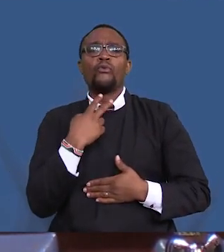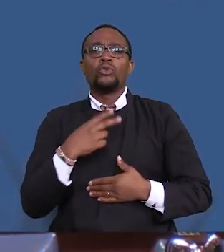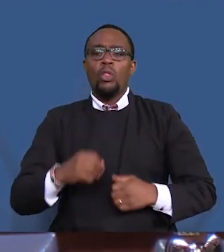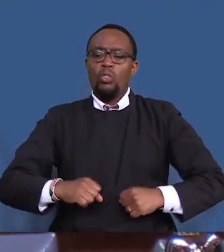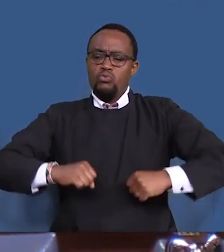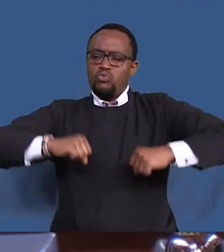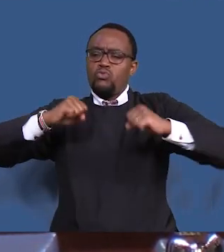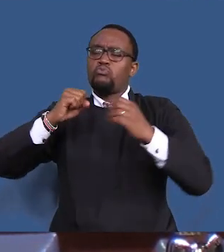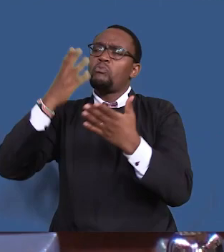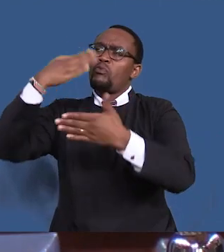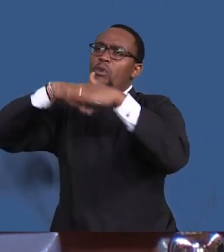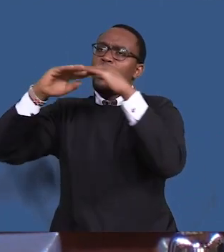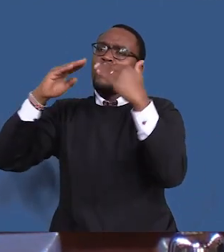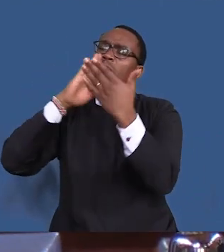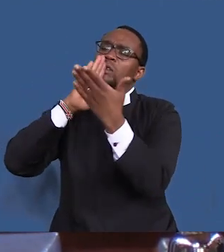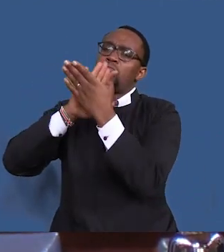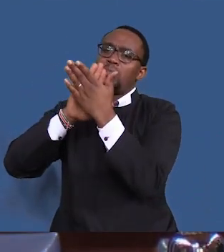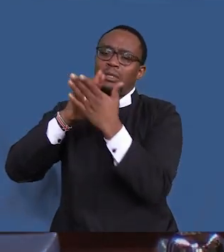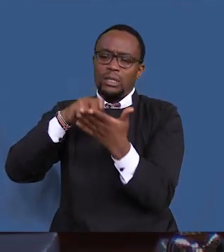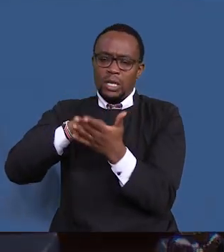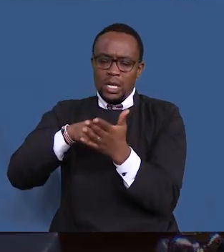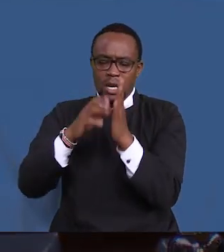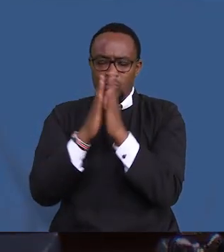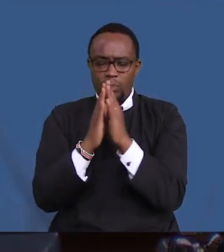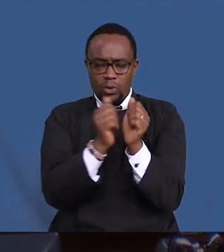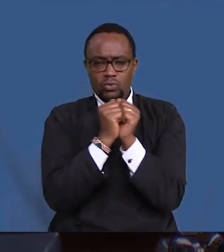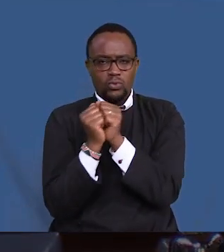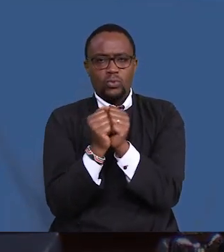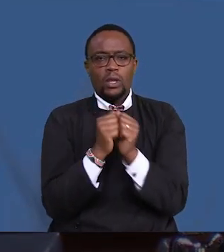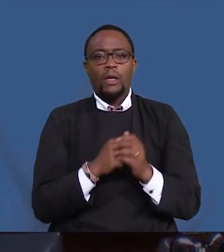the heavenly grace, kneeling, saying together.